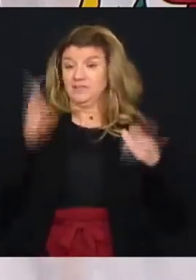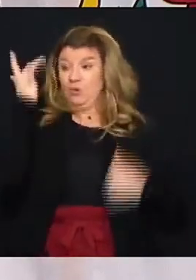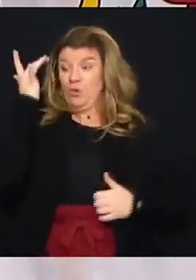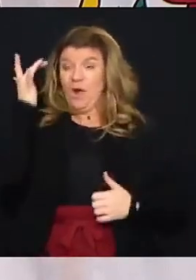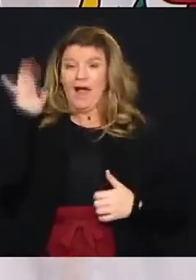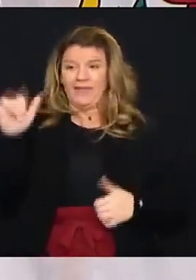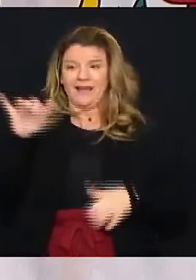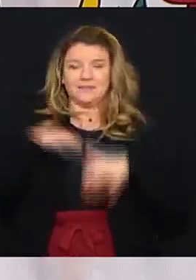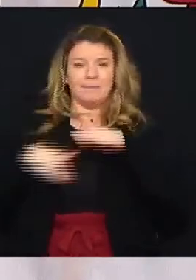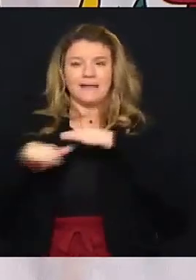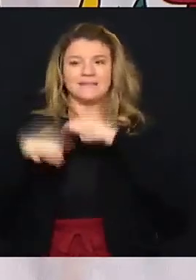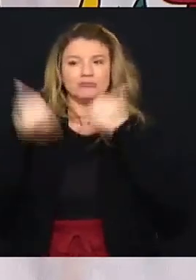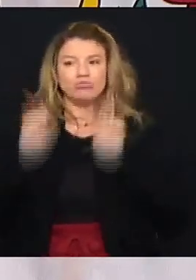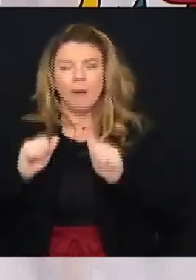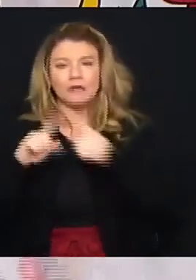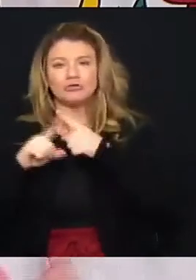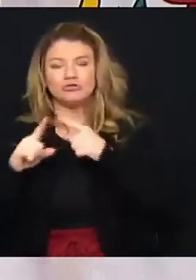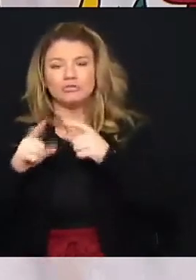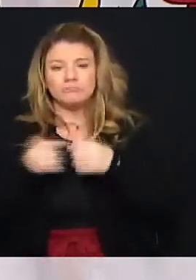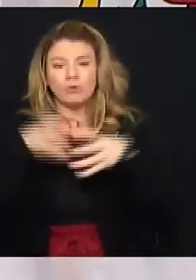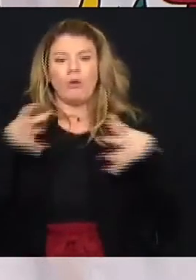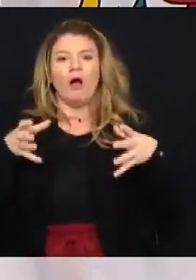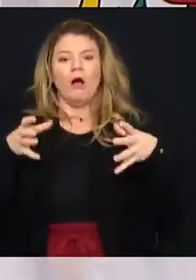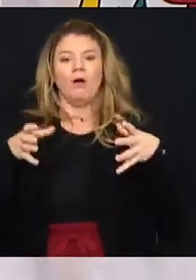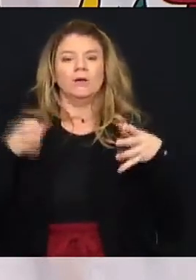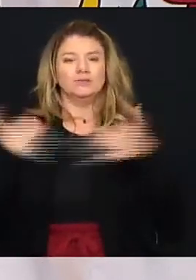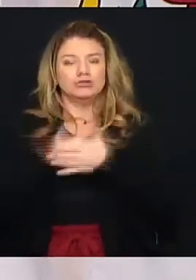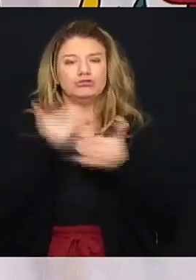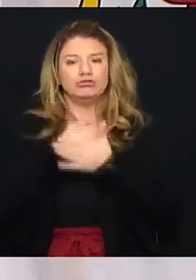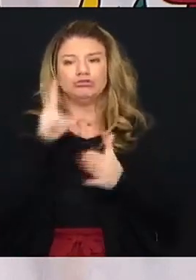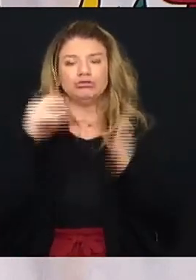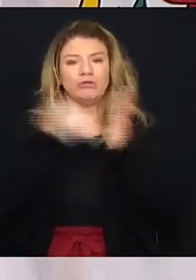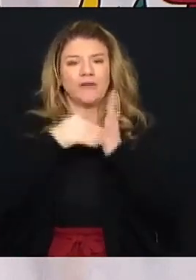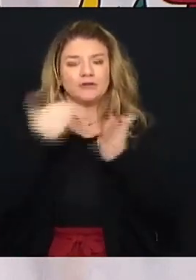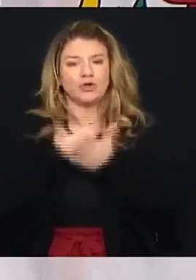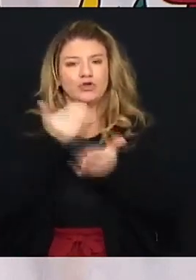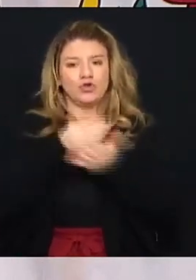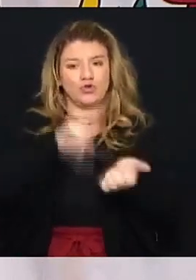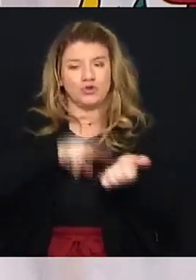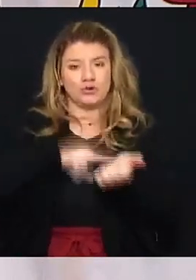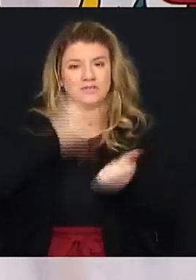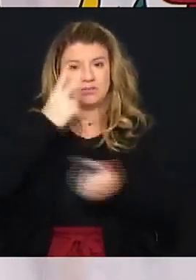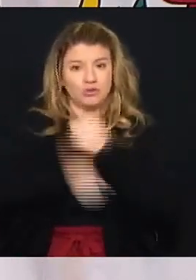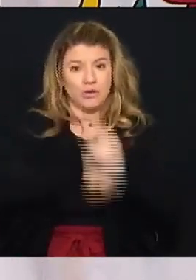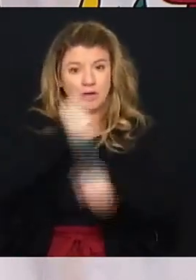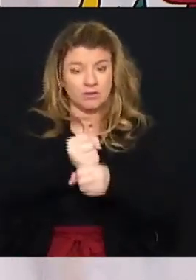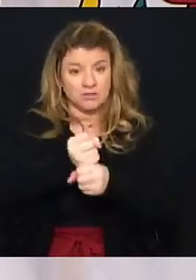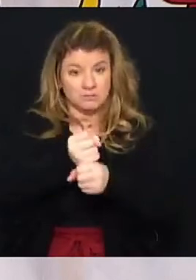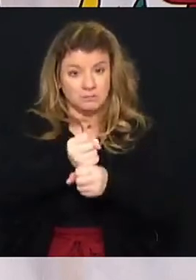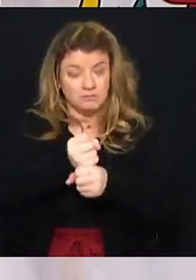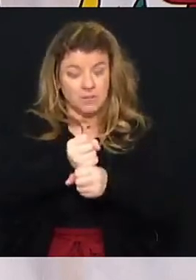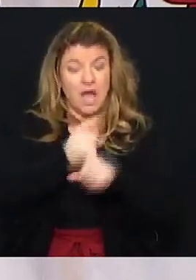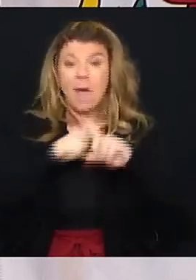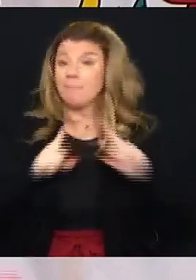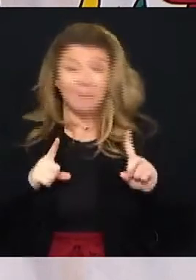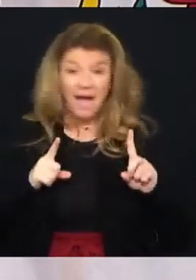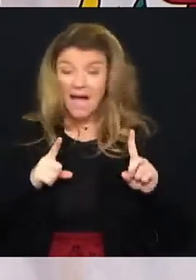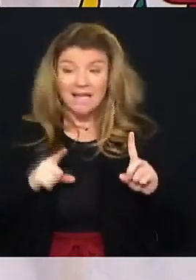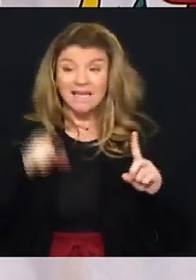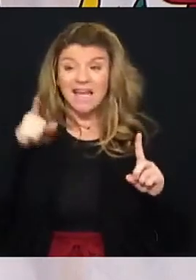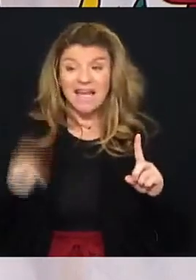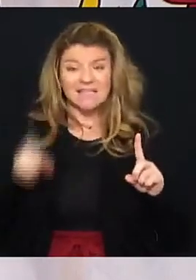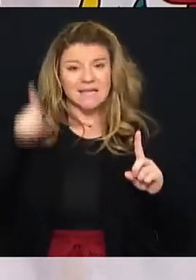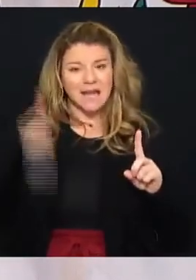is basically trying to grow us 2,000 new nurses in 4 years in West Virginia, but it is an